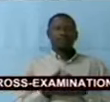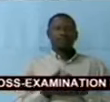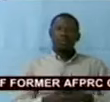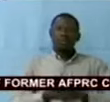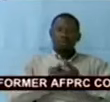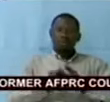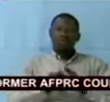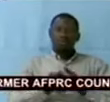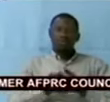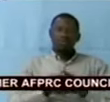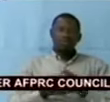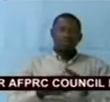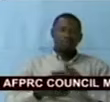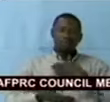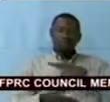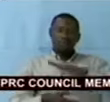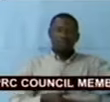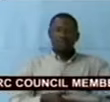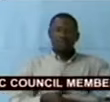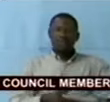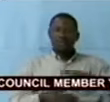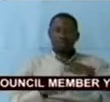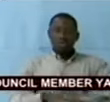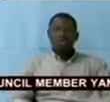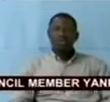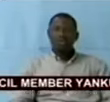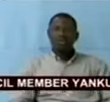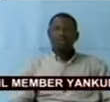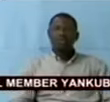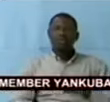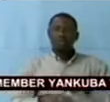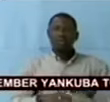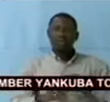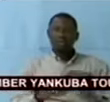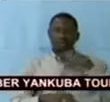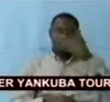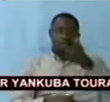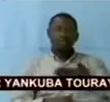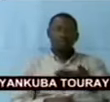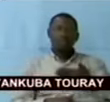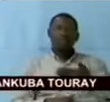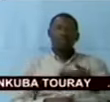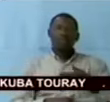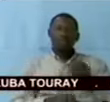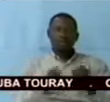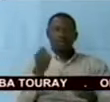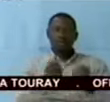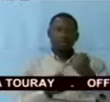a kid, or place a kid on your lap sitting in the front of a car.